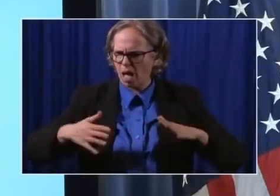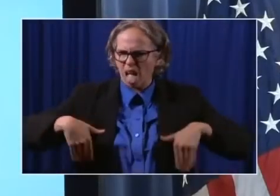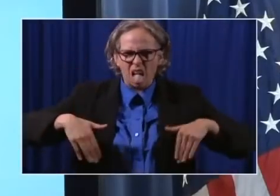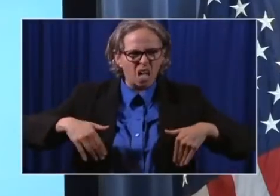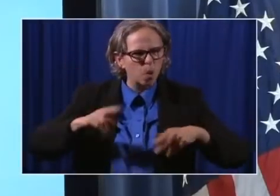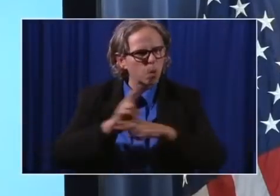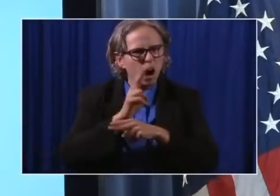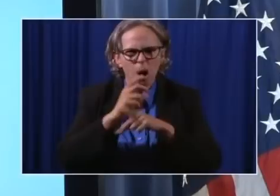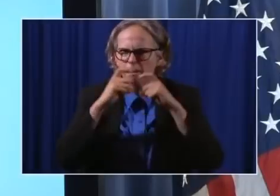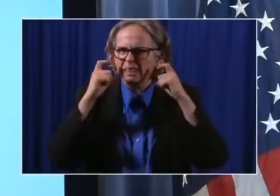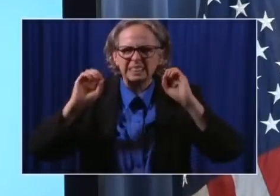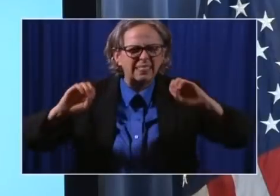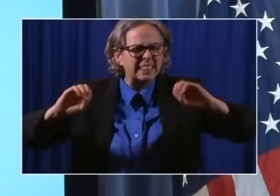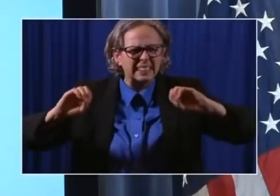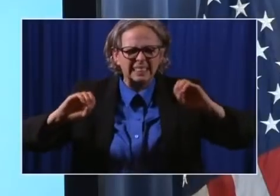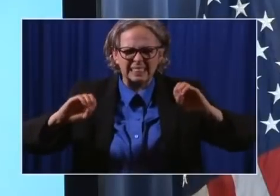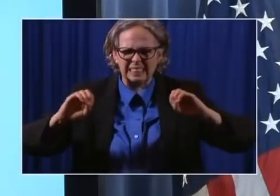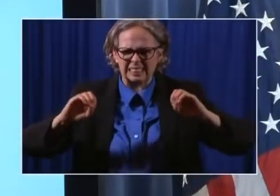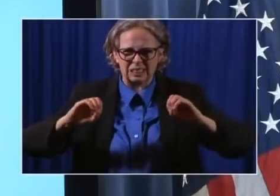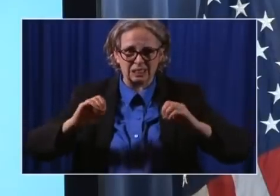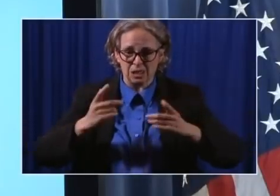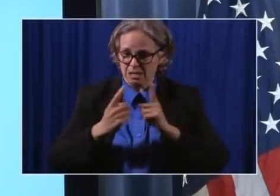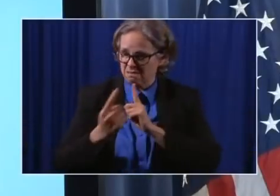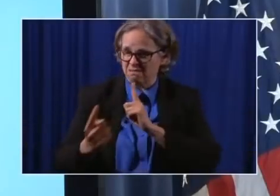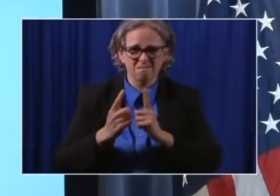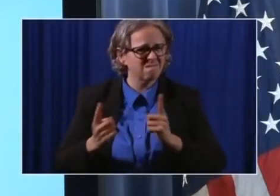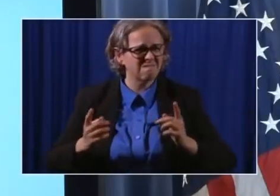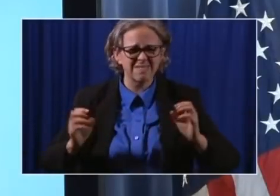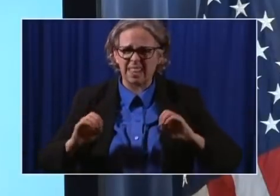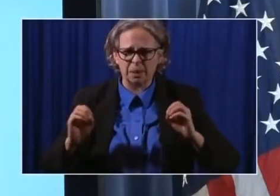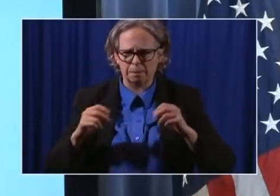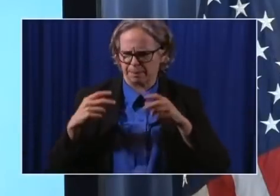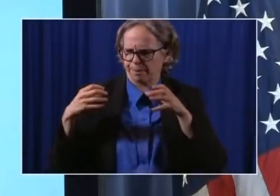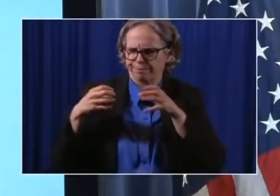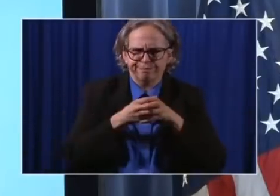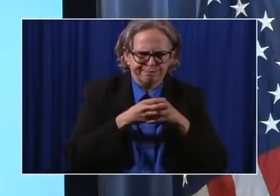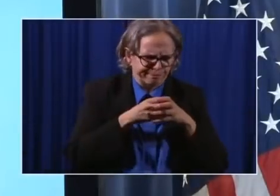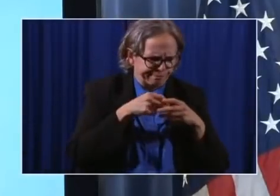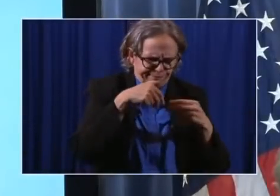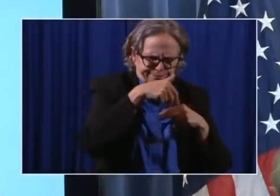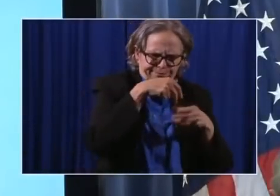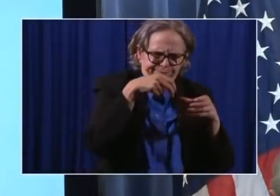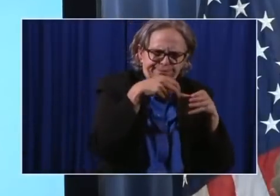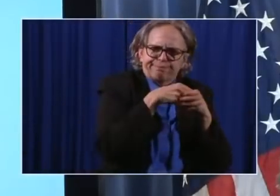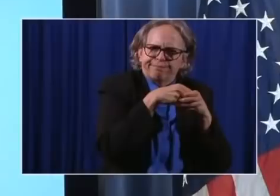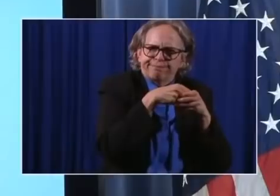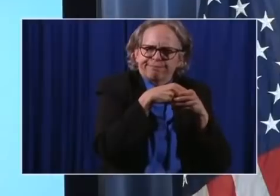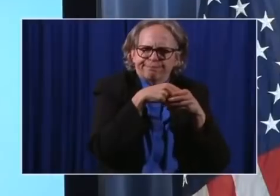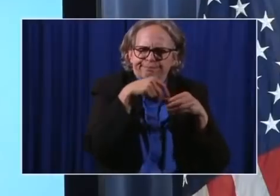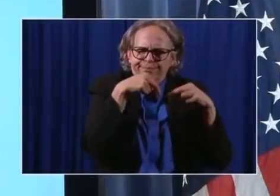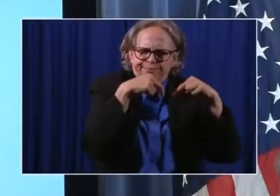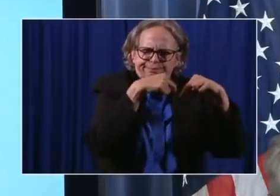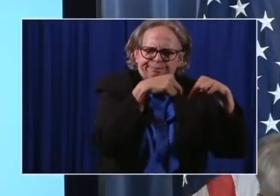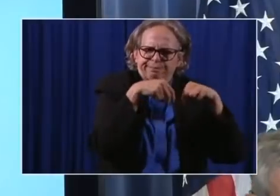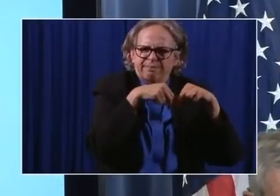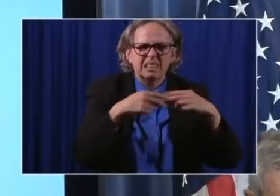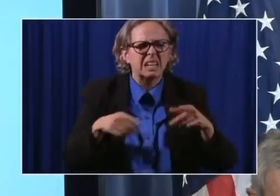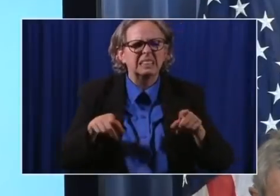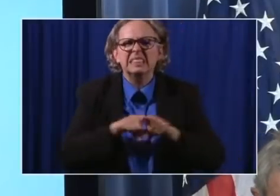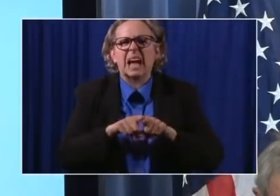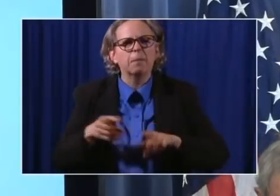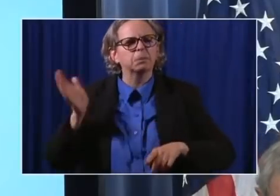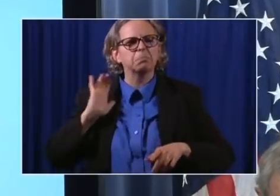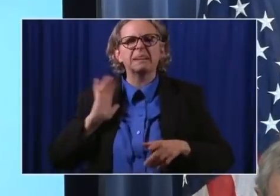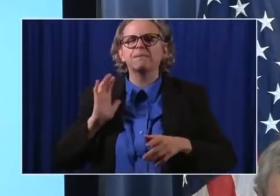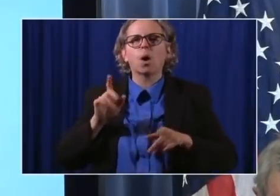social distancing. People are congregating in large numbers. People are pretty much running their businesses like they would have in February,